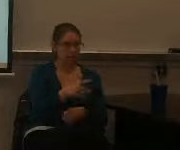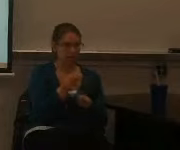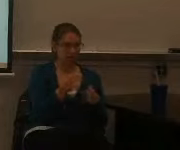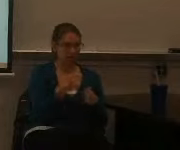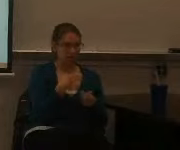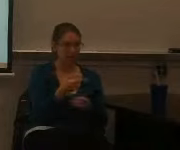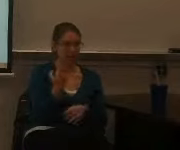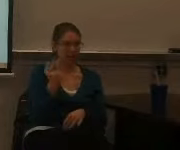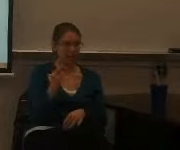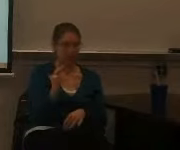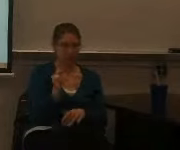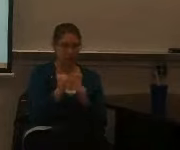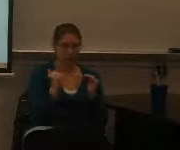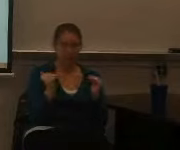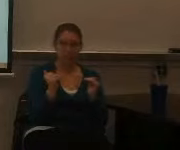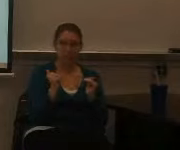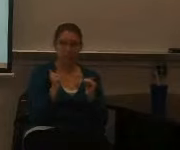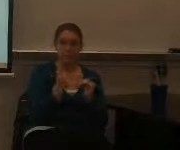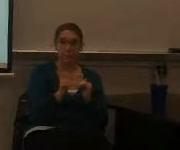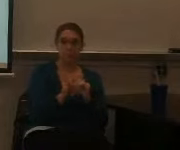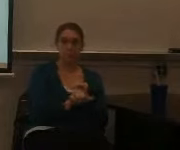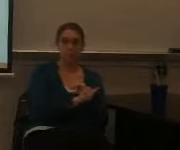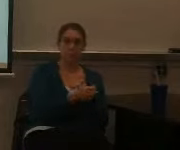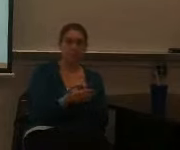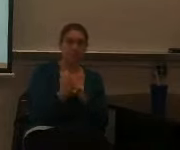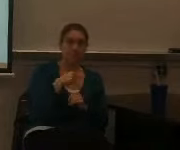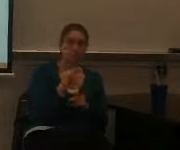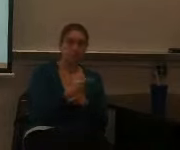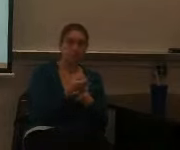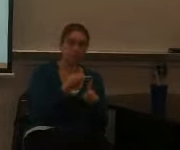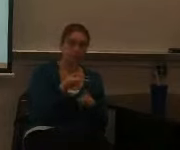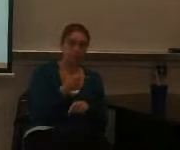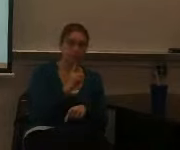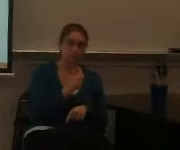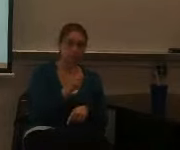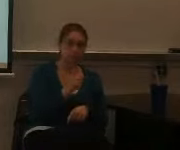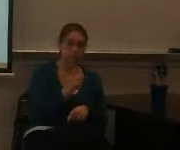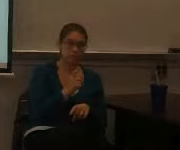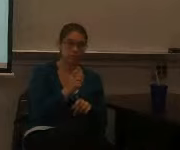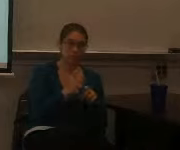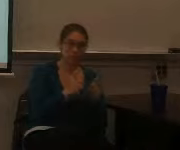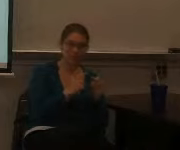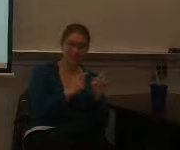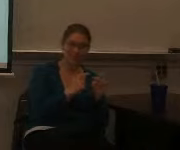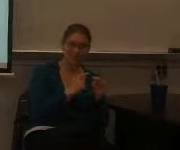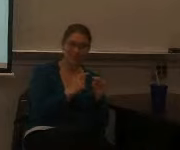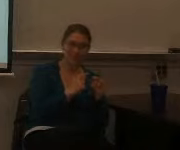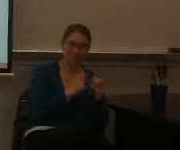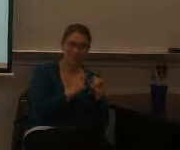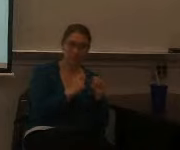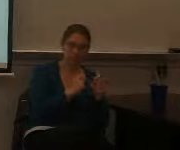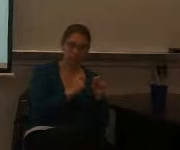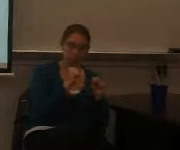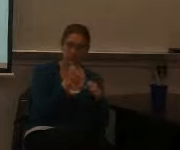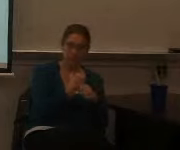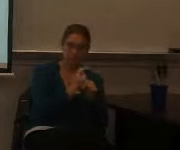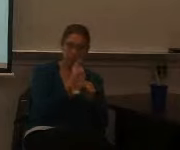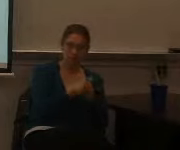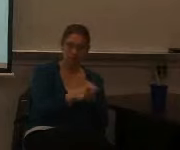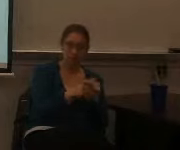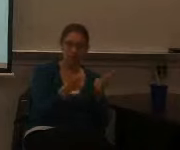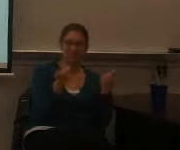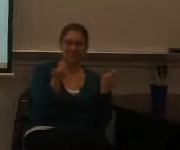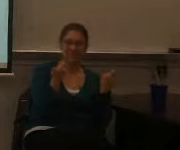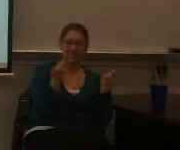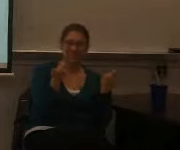real high nitrogen. One of the other things that we found out from this is that although denitrification doesn't make up as